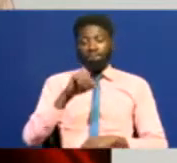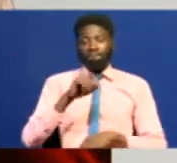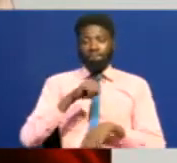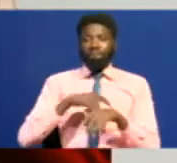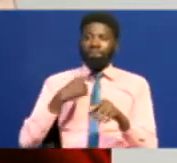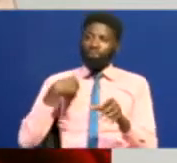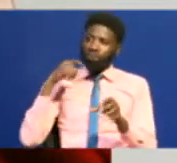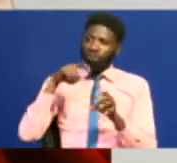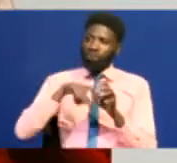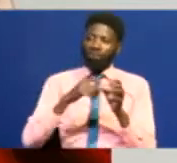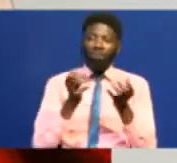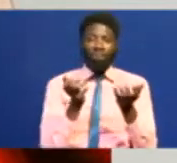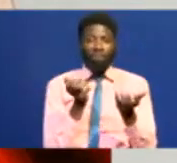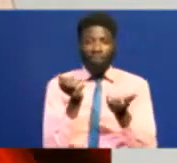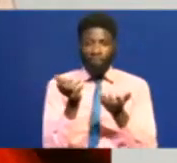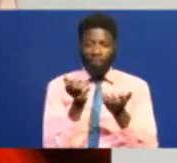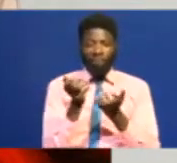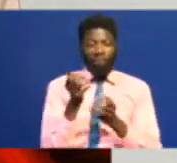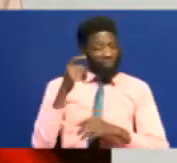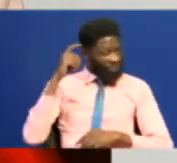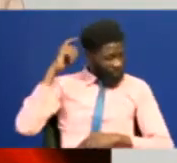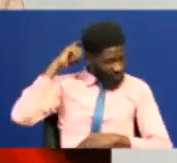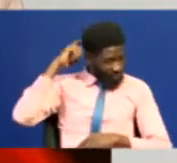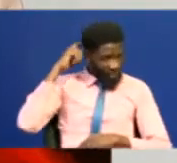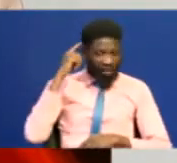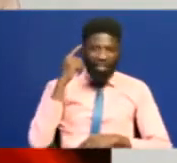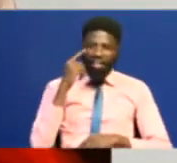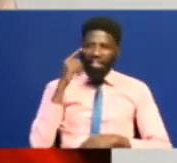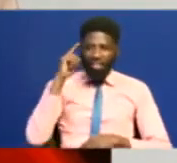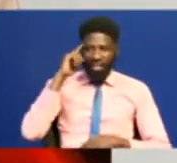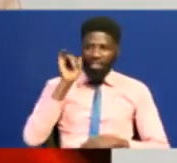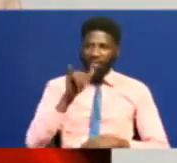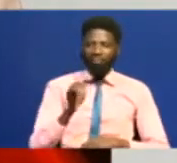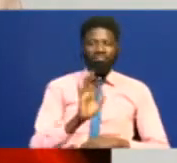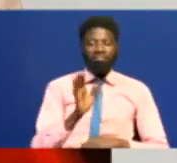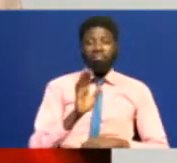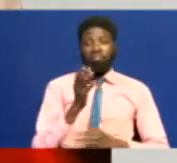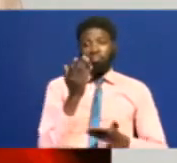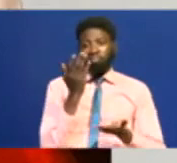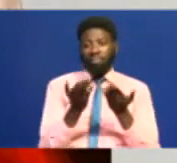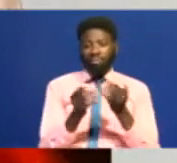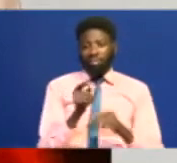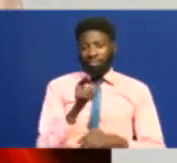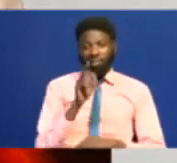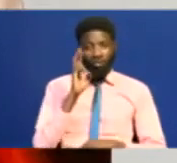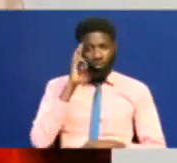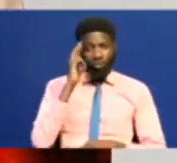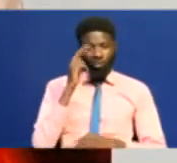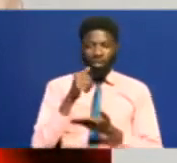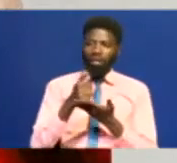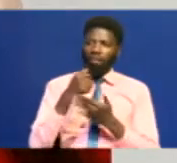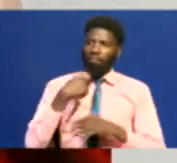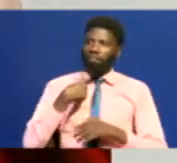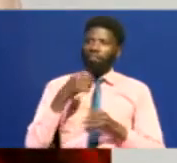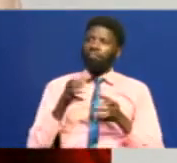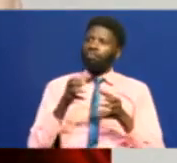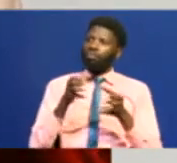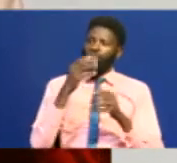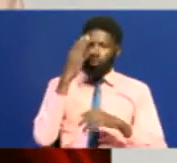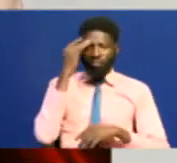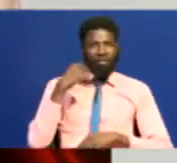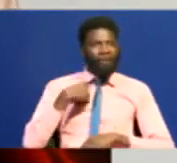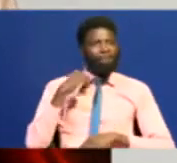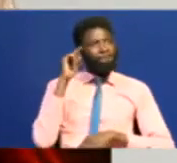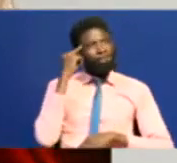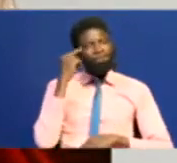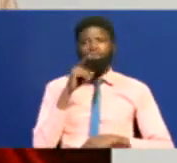this business, that wasn't at the back of the mind. Okay. And probably that was one of the factors that helped me, you know, like push forward without, because I was not thinking